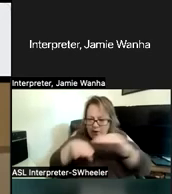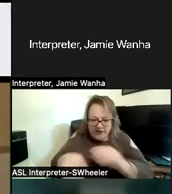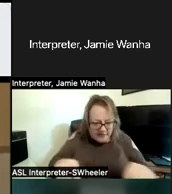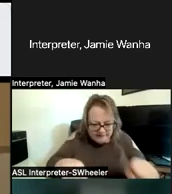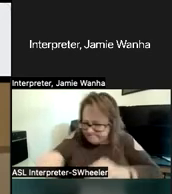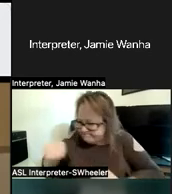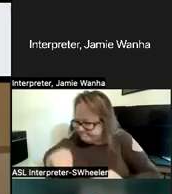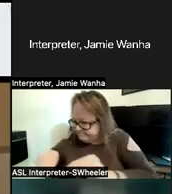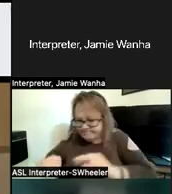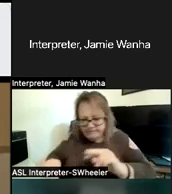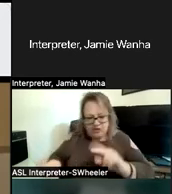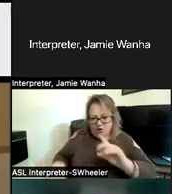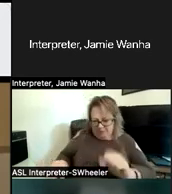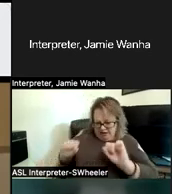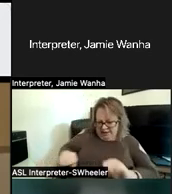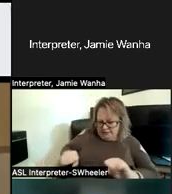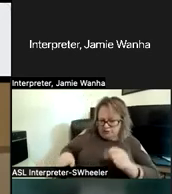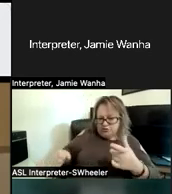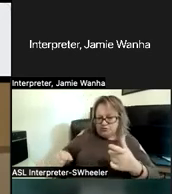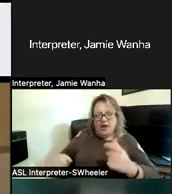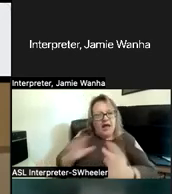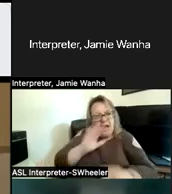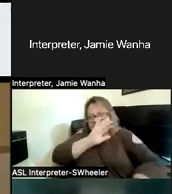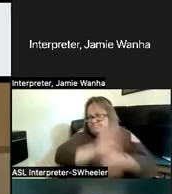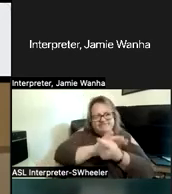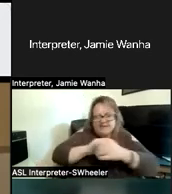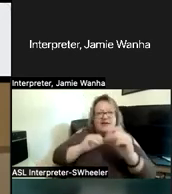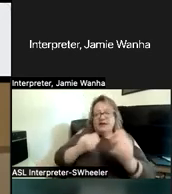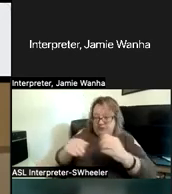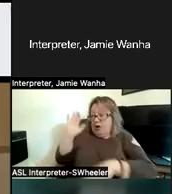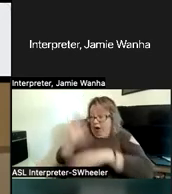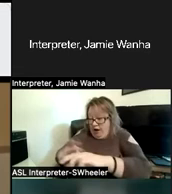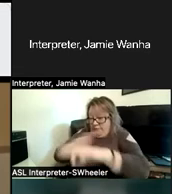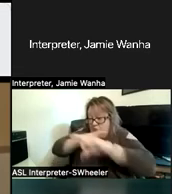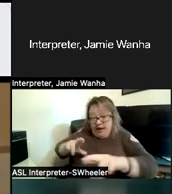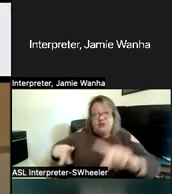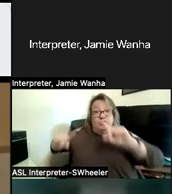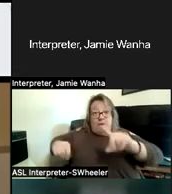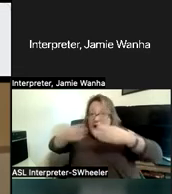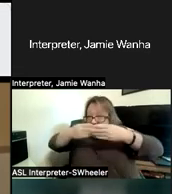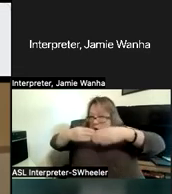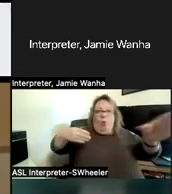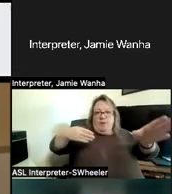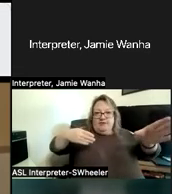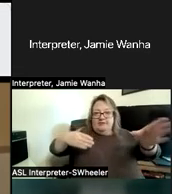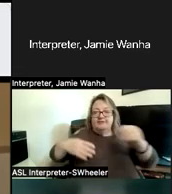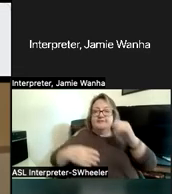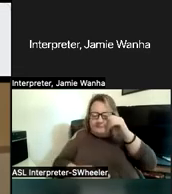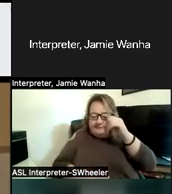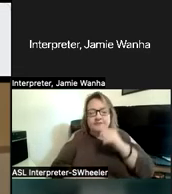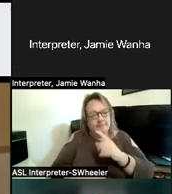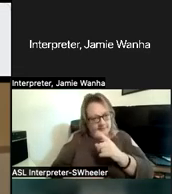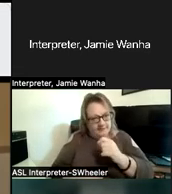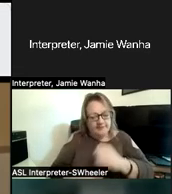they're gonna be able to, in a moment's notice, turn on and let us respond and open up a shelter for the clients there if